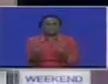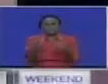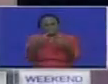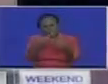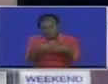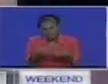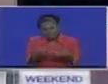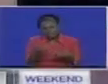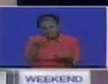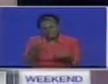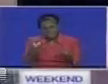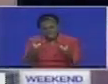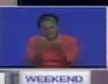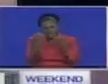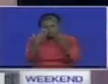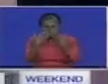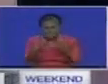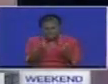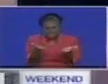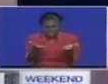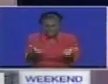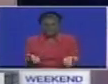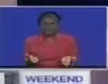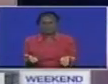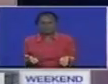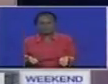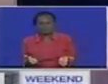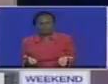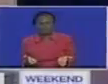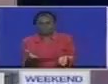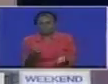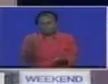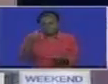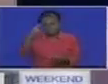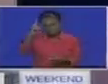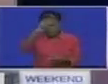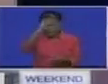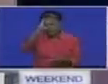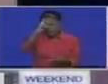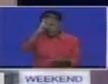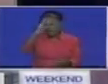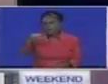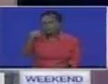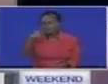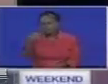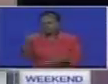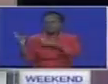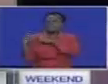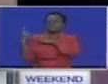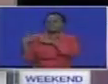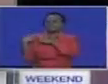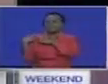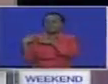Regarding what you asked, I would just say at this moment that it would be speculative to say who was responsible or